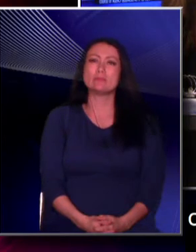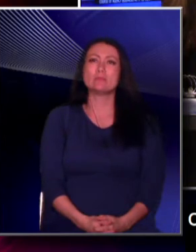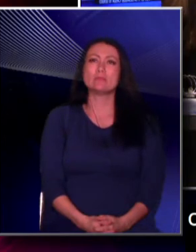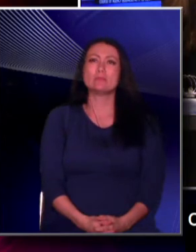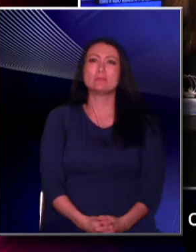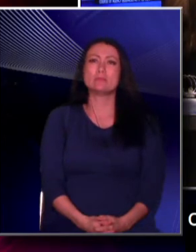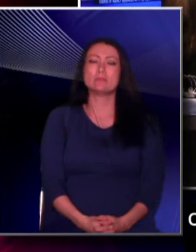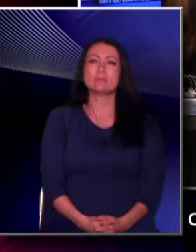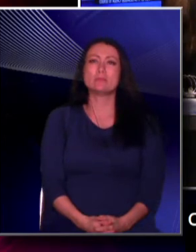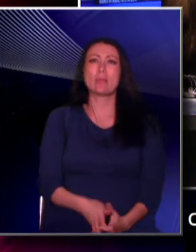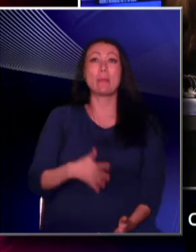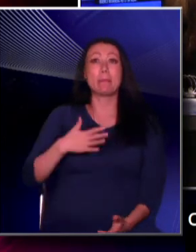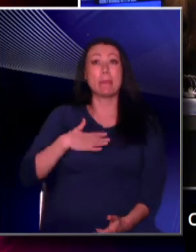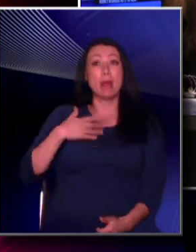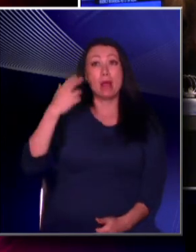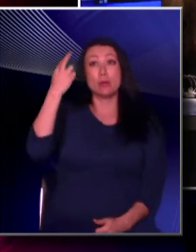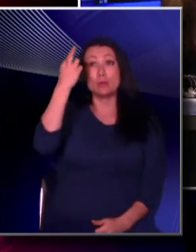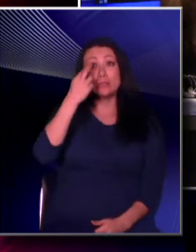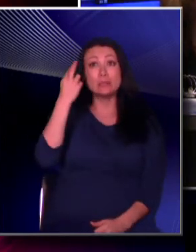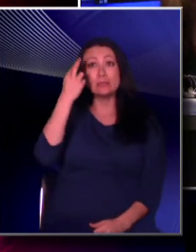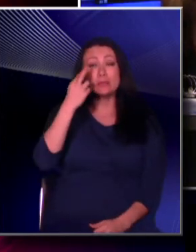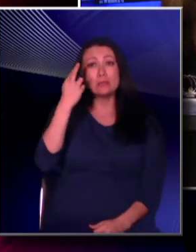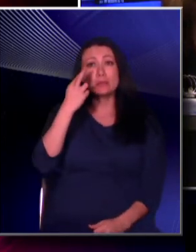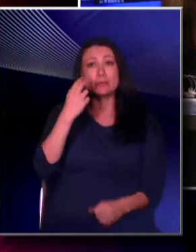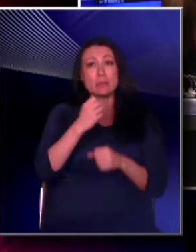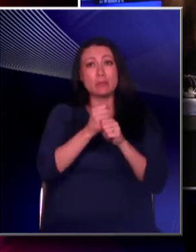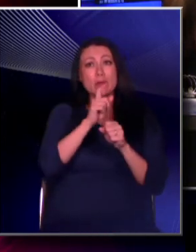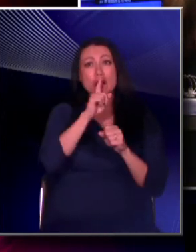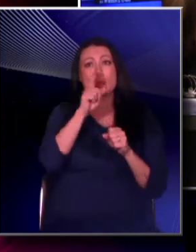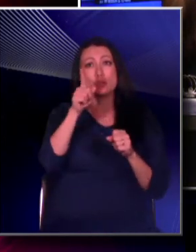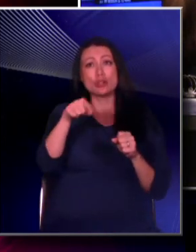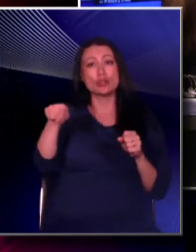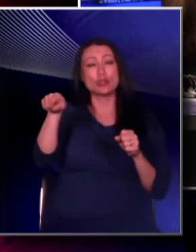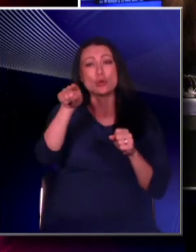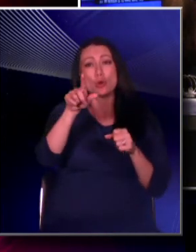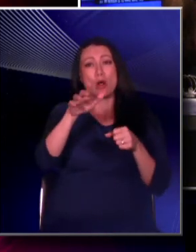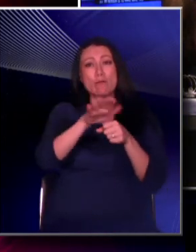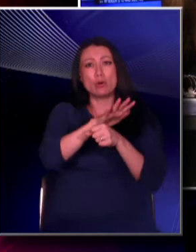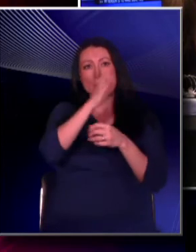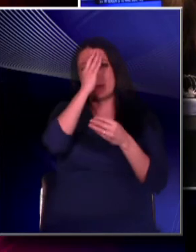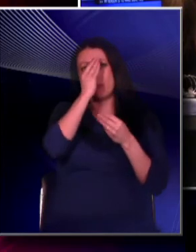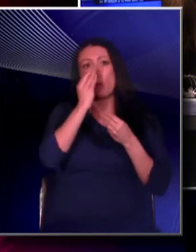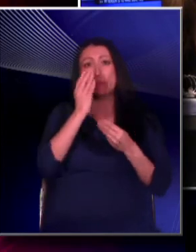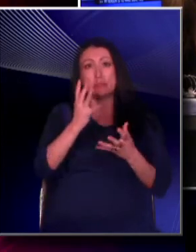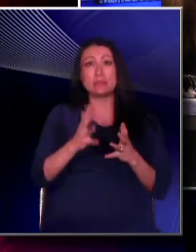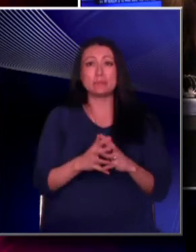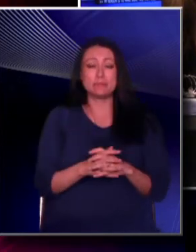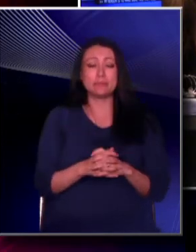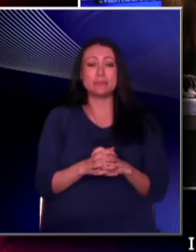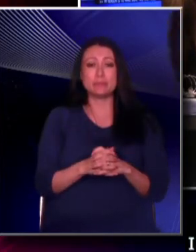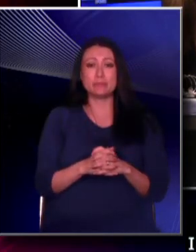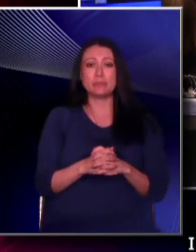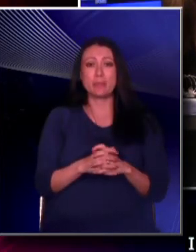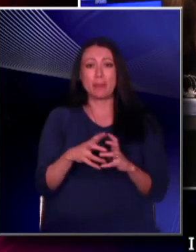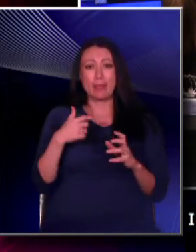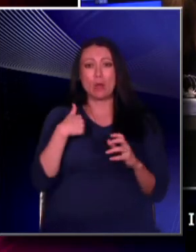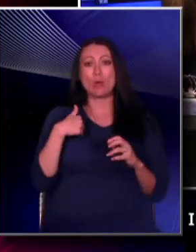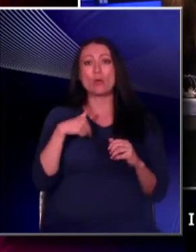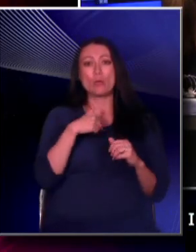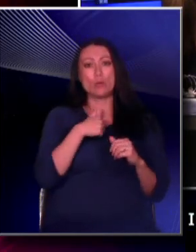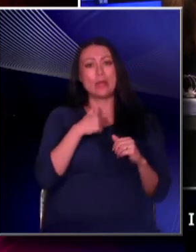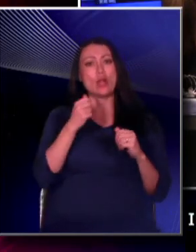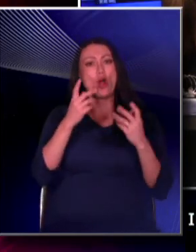My reason is to make sure you are fully informed, that we are